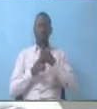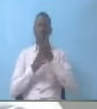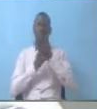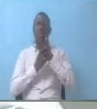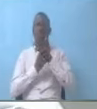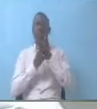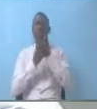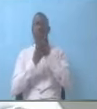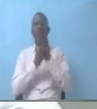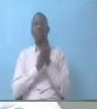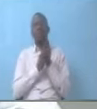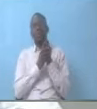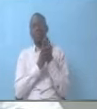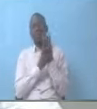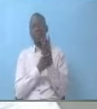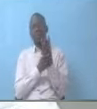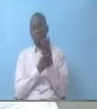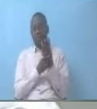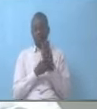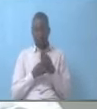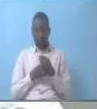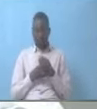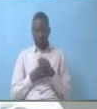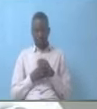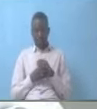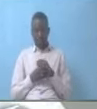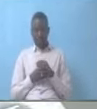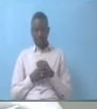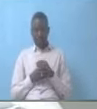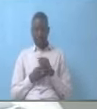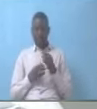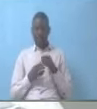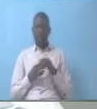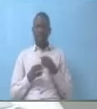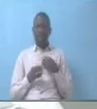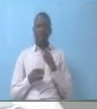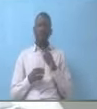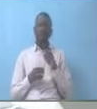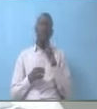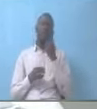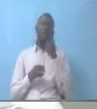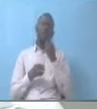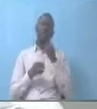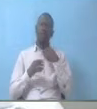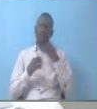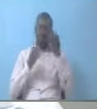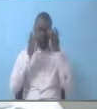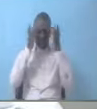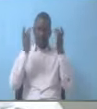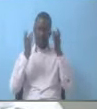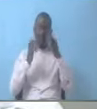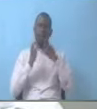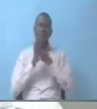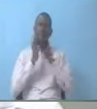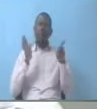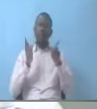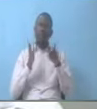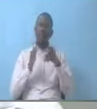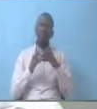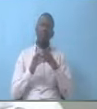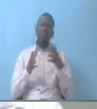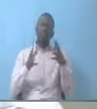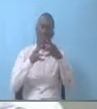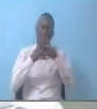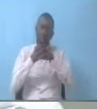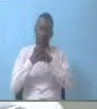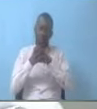atum 1983 as a medium where private individuals and corporations nga xamné amna ci ay nit ñoo xamné ay benn nit lañ